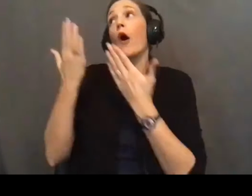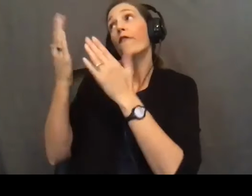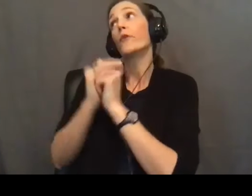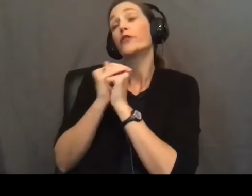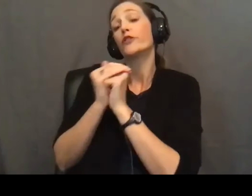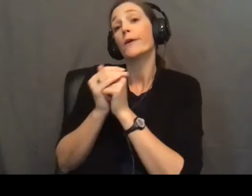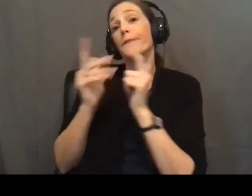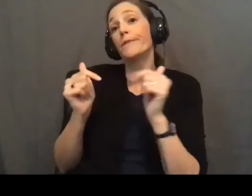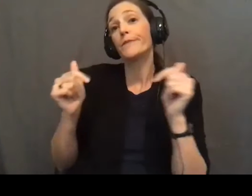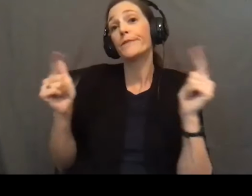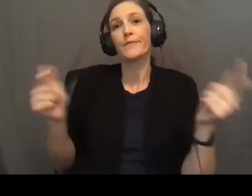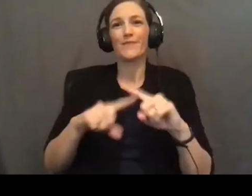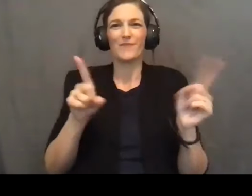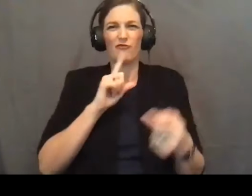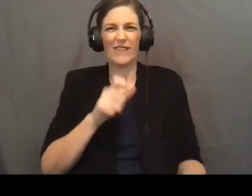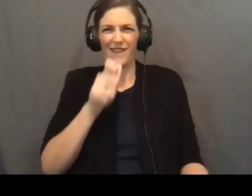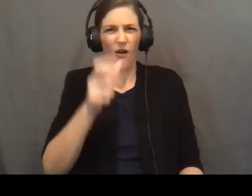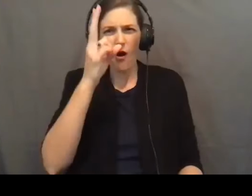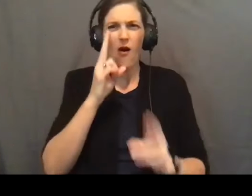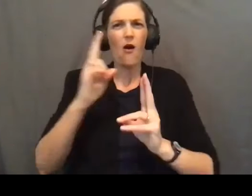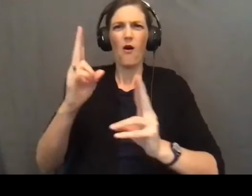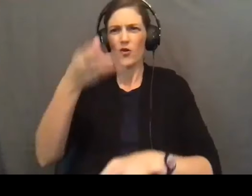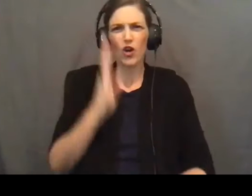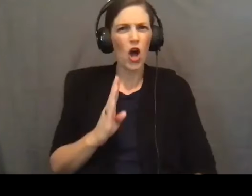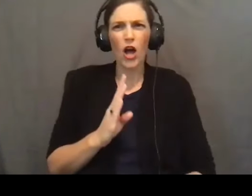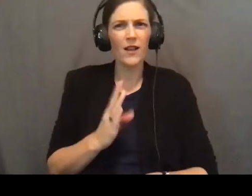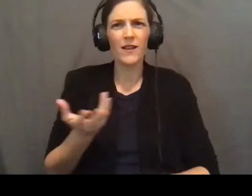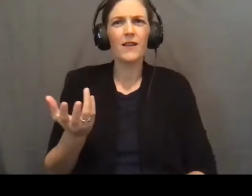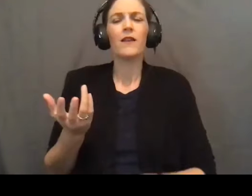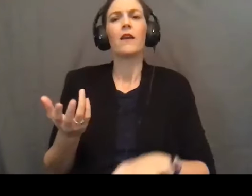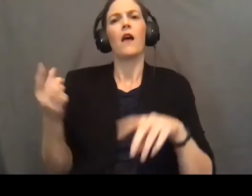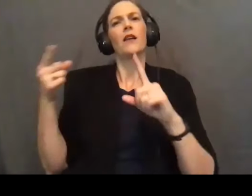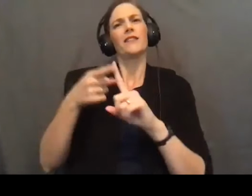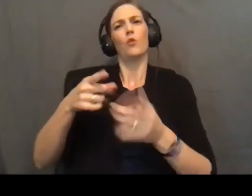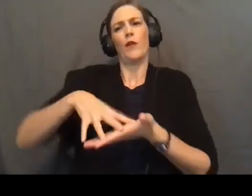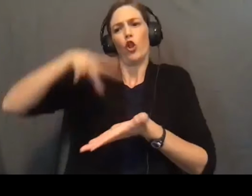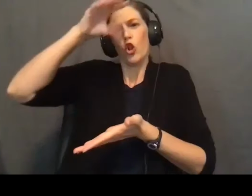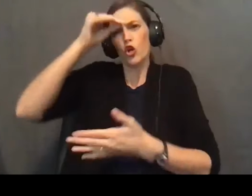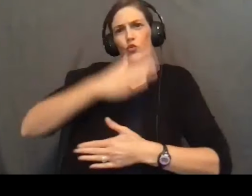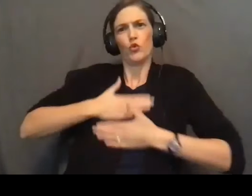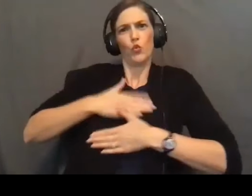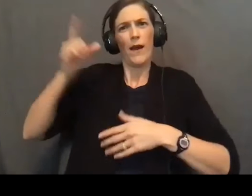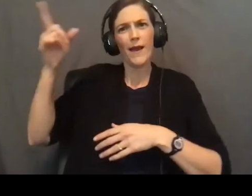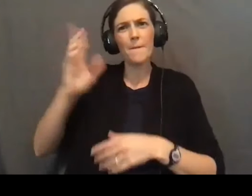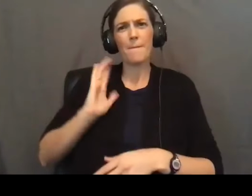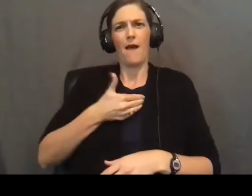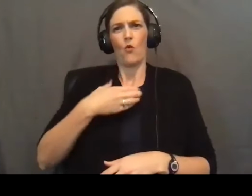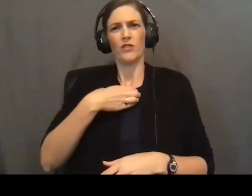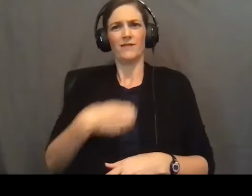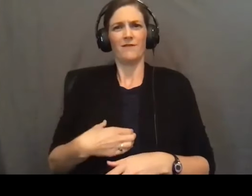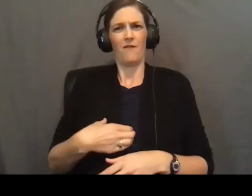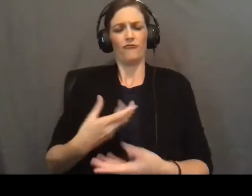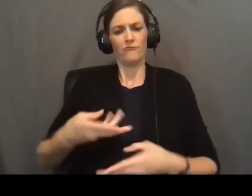God. But that really doesn't honor God. Until we learn to enjoy Him, until our desires are